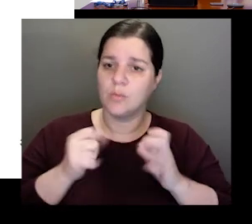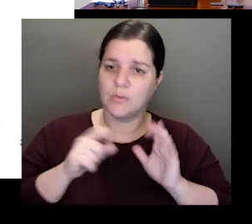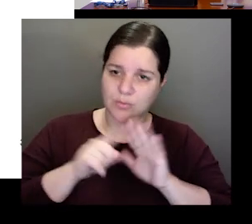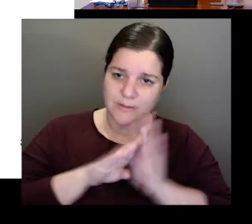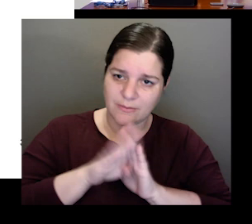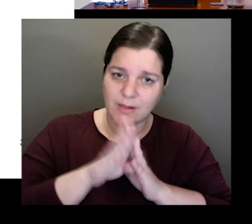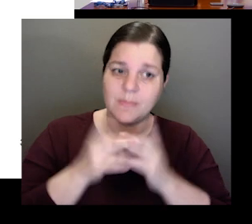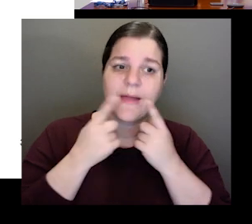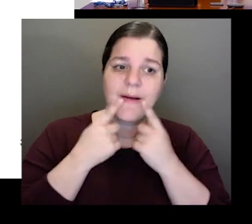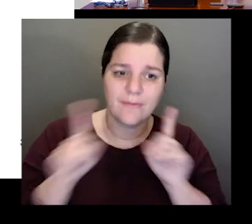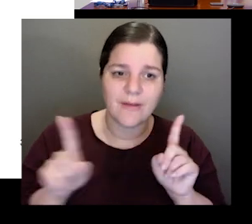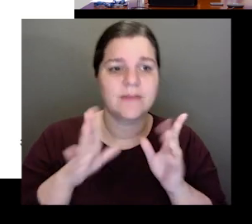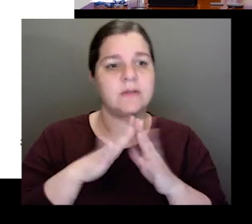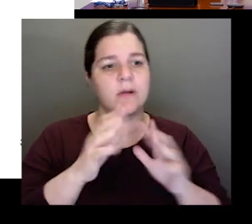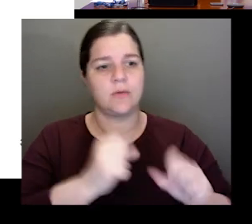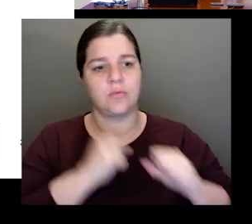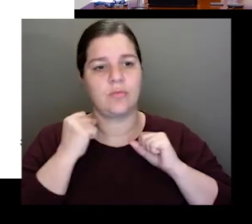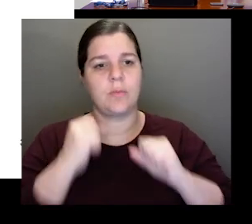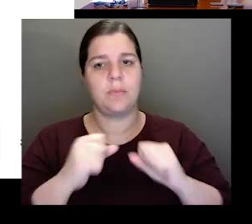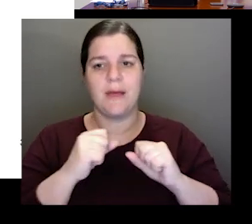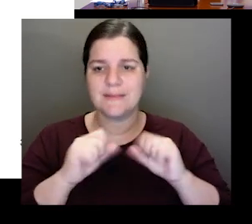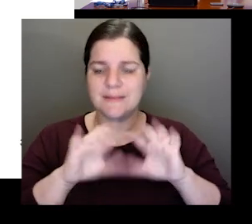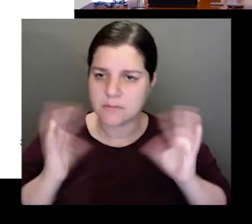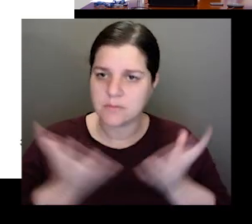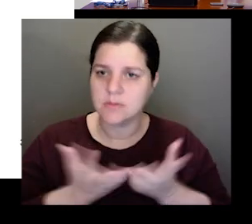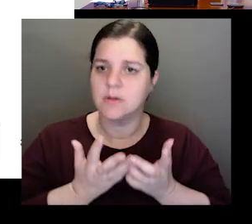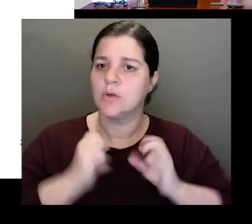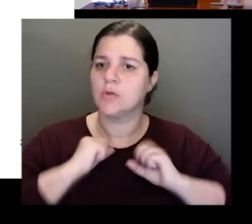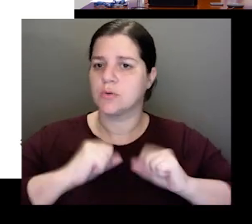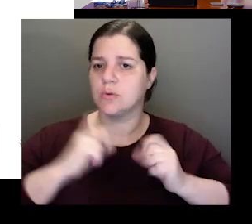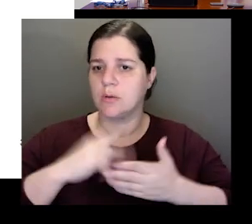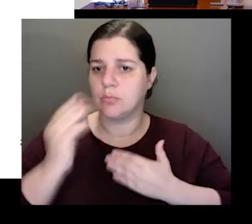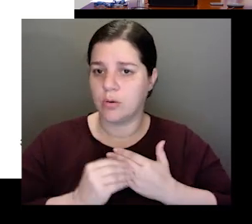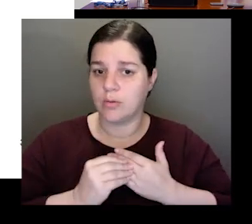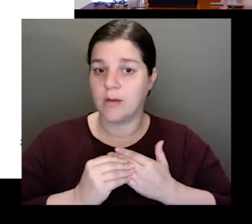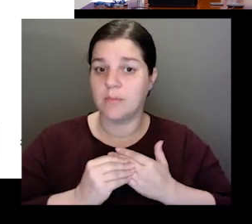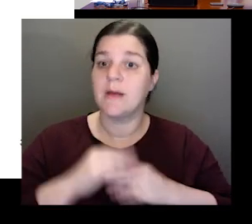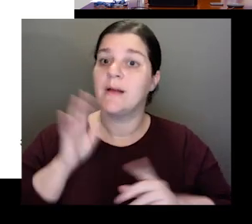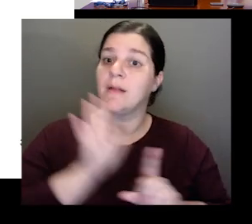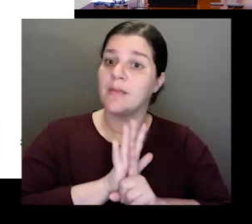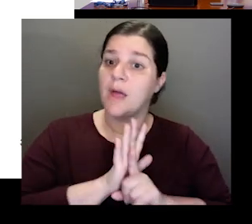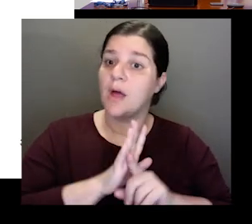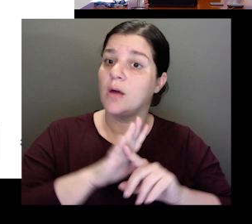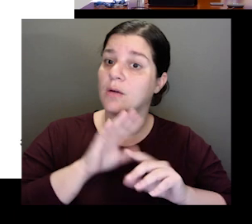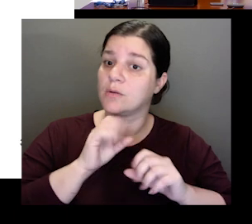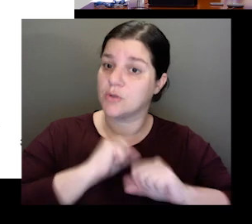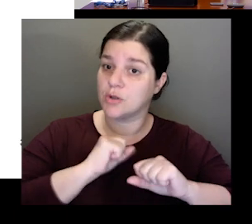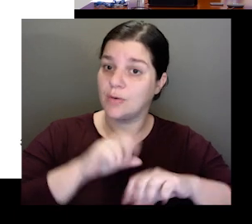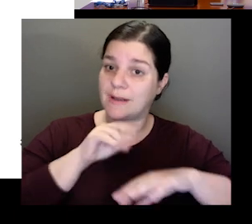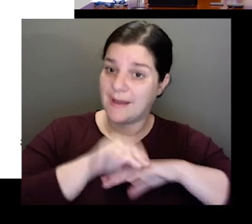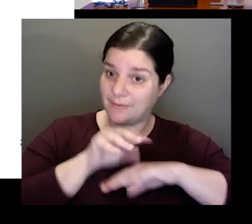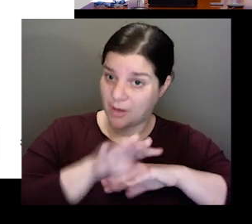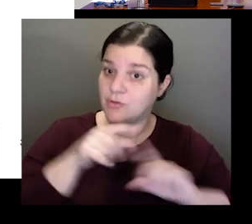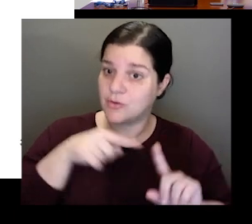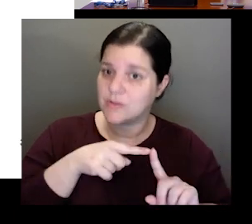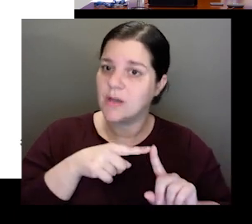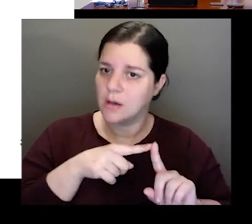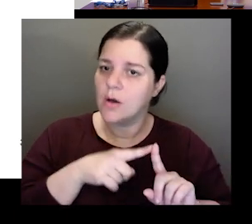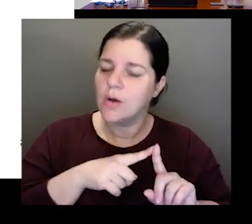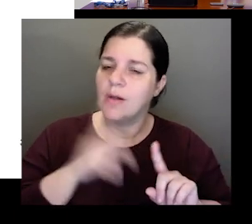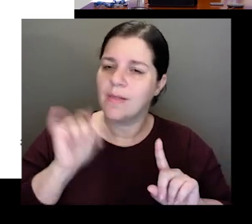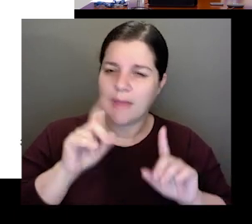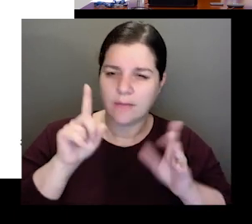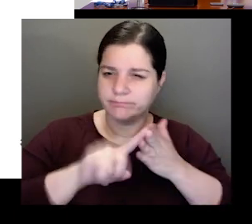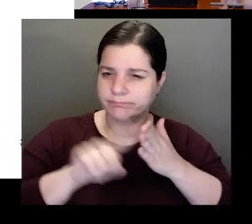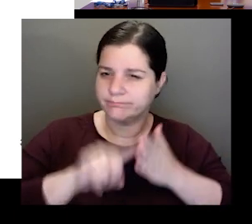effective and robust security program. And CISA's Protective Security Advisors, or PSAs, have conducted SAFE visits at thousands of